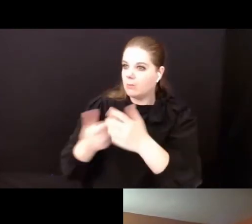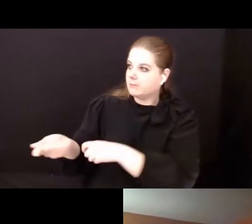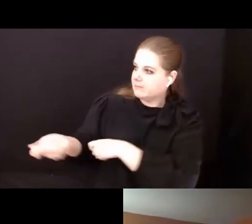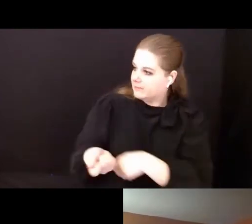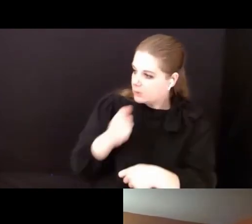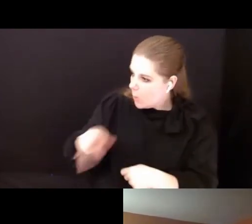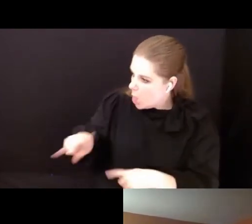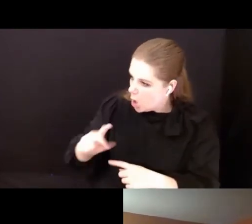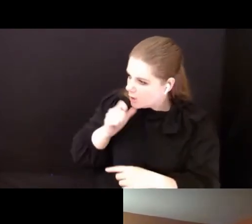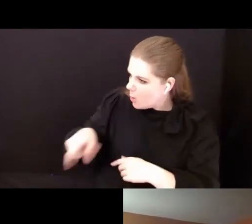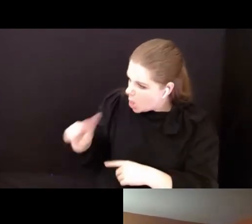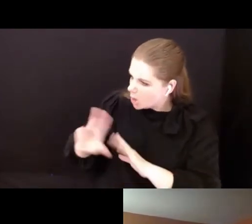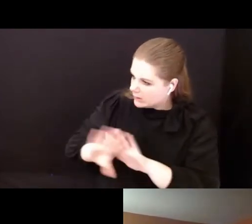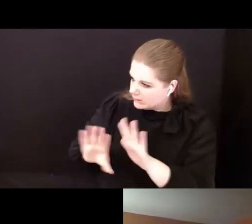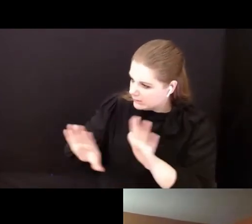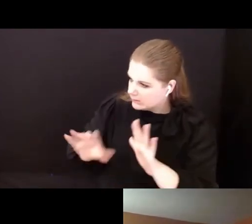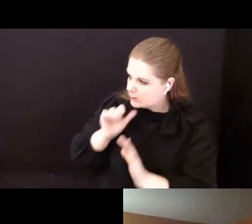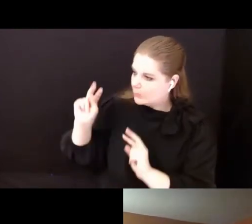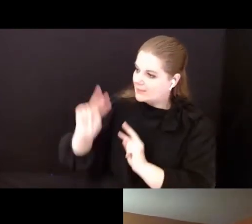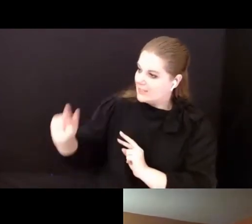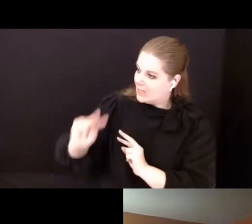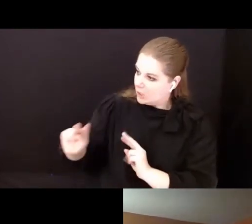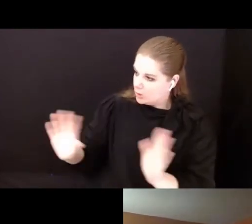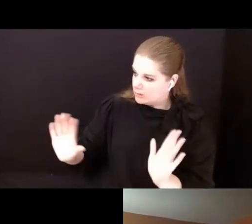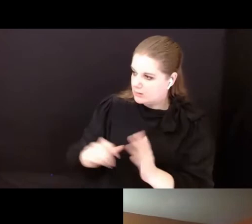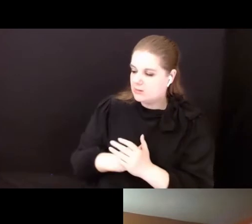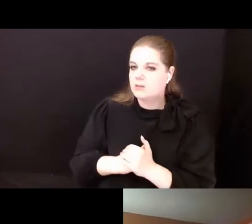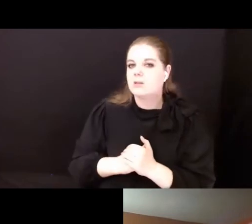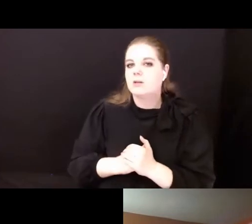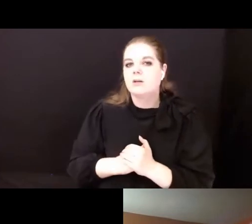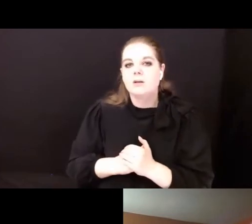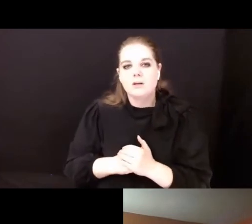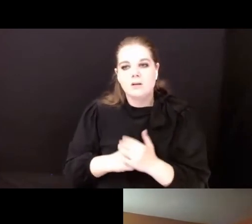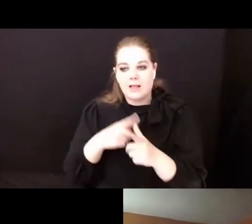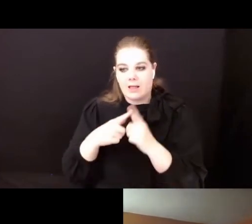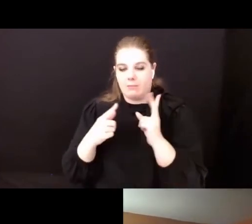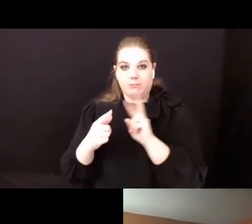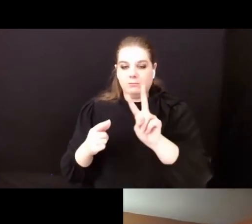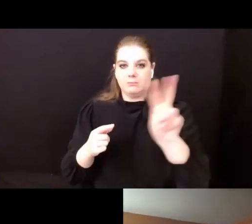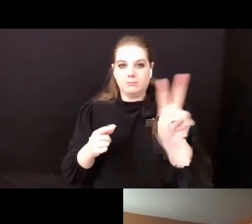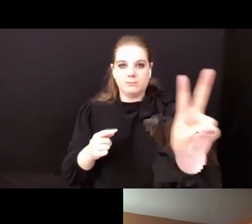look, don't stare, don't, and they walk by. And